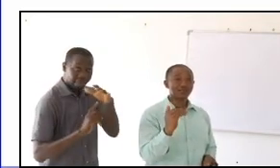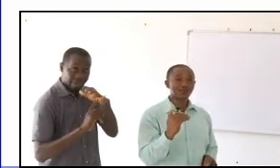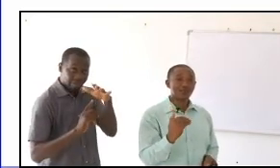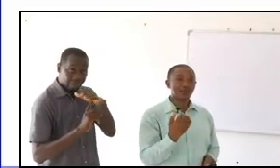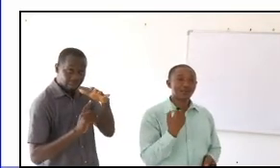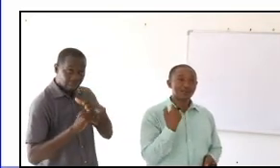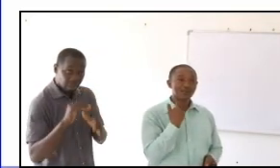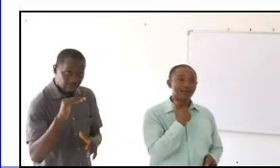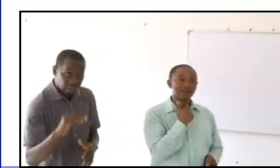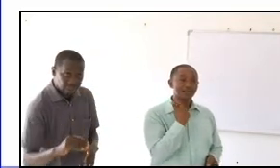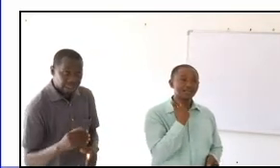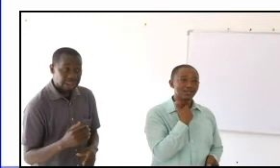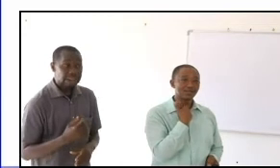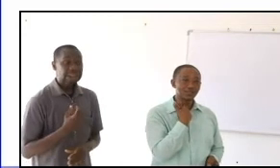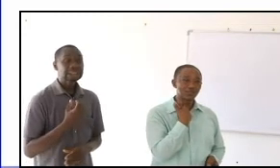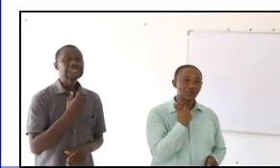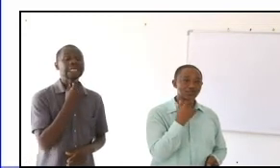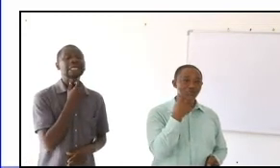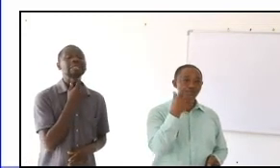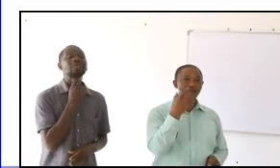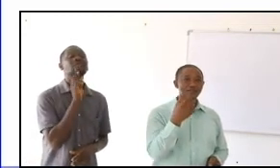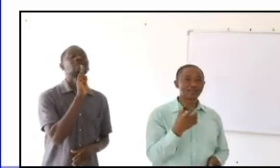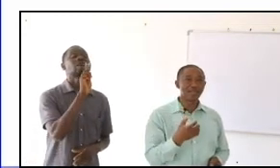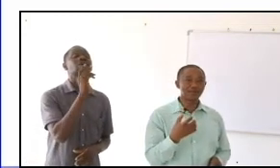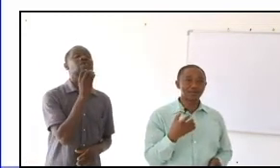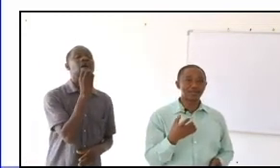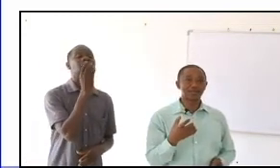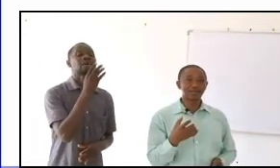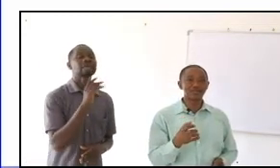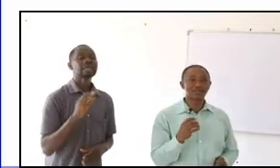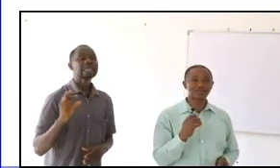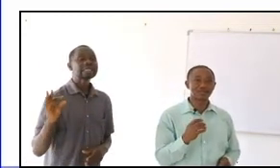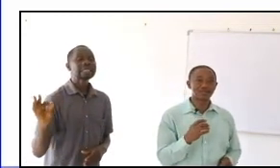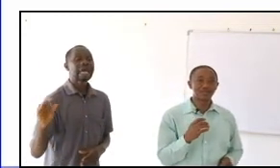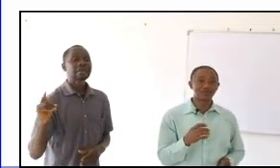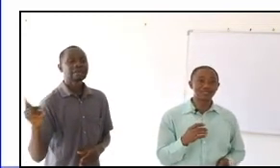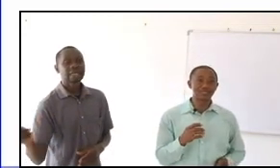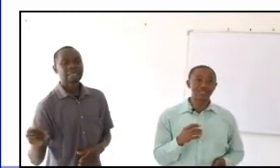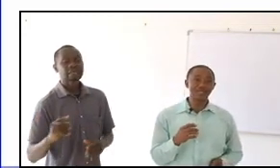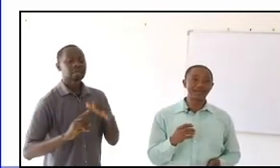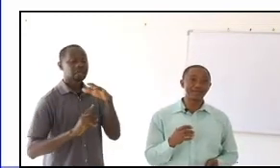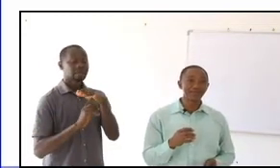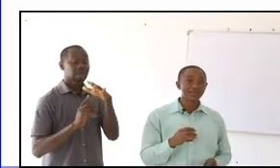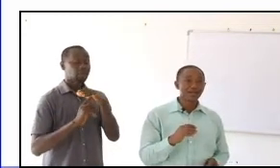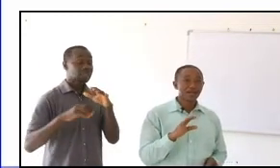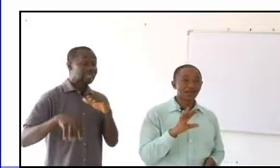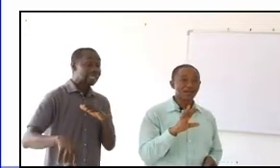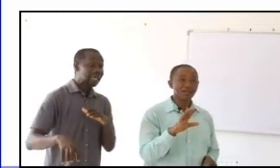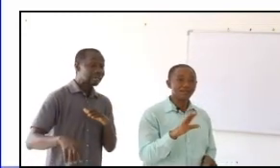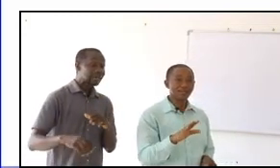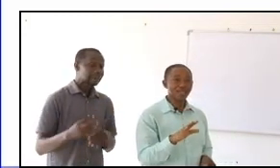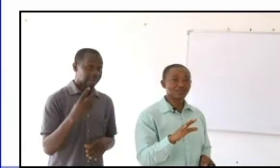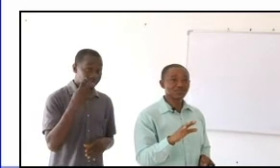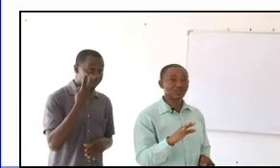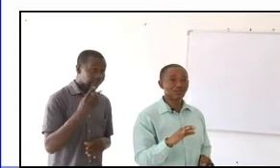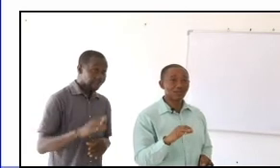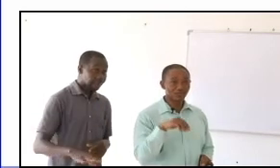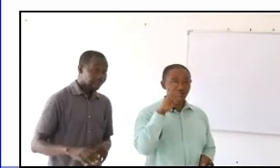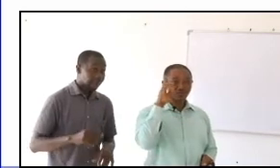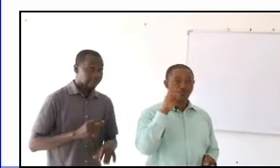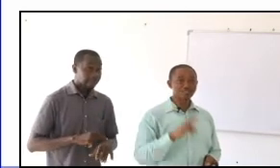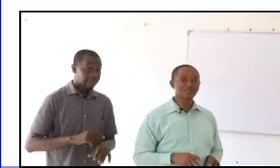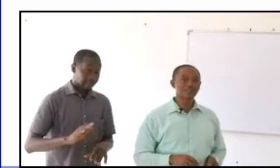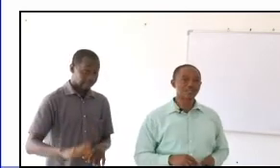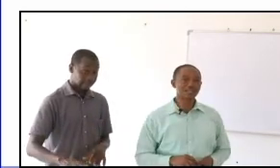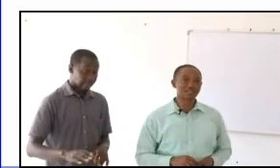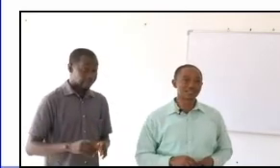Next, if you come down around the voice box, you have the thyroid gland. So it's another important area. I will leave the thymus for now